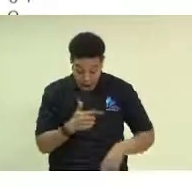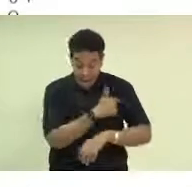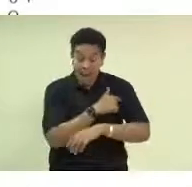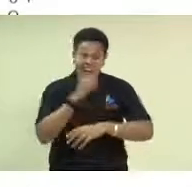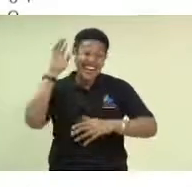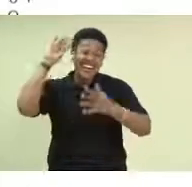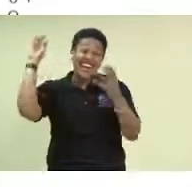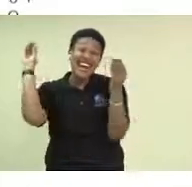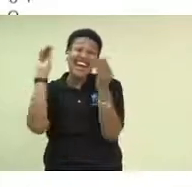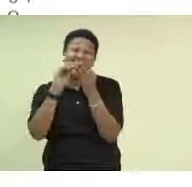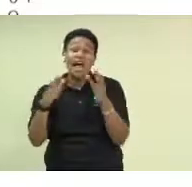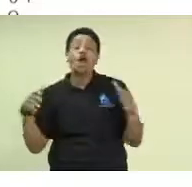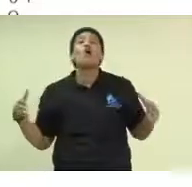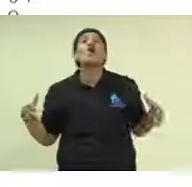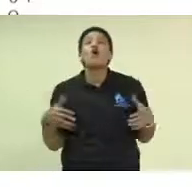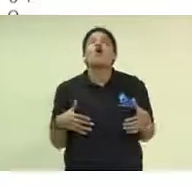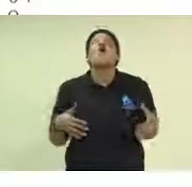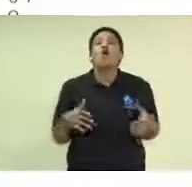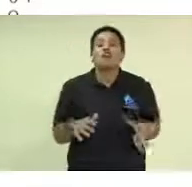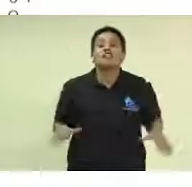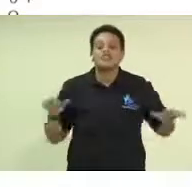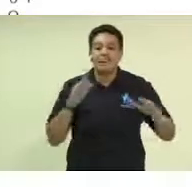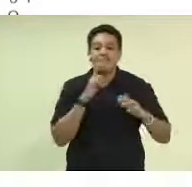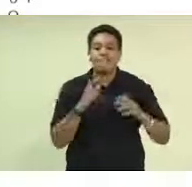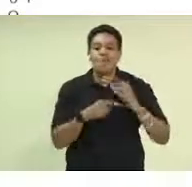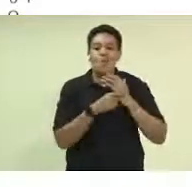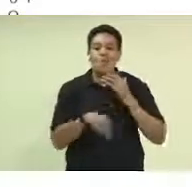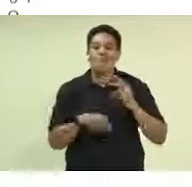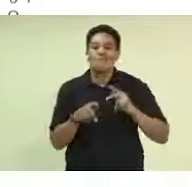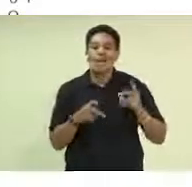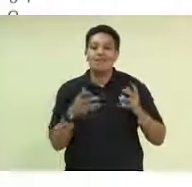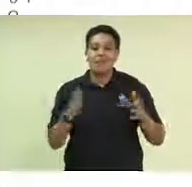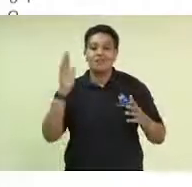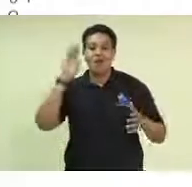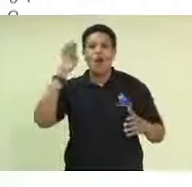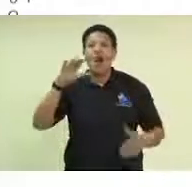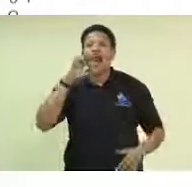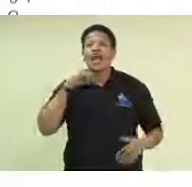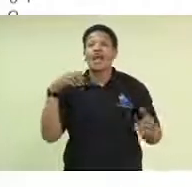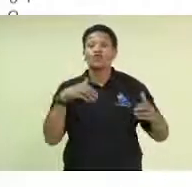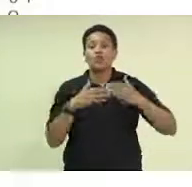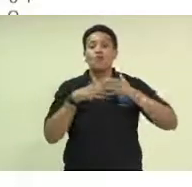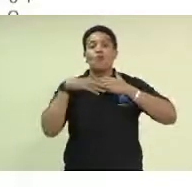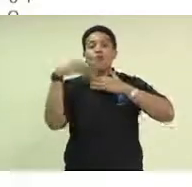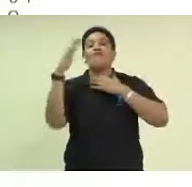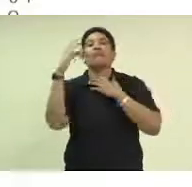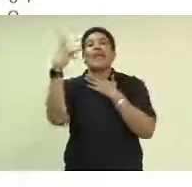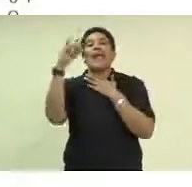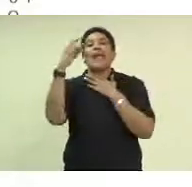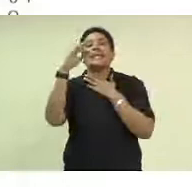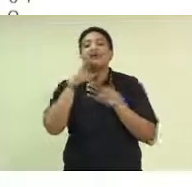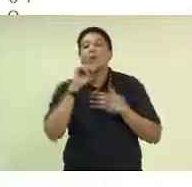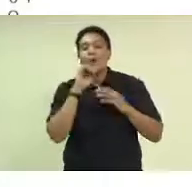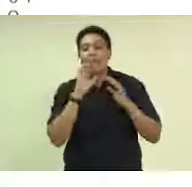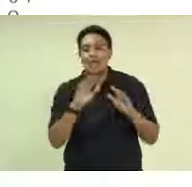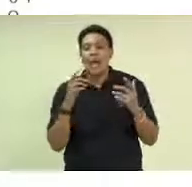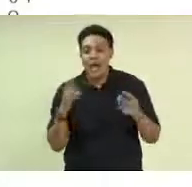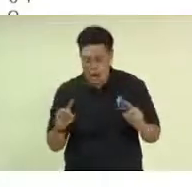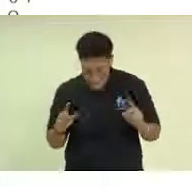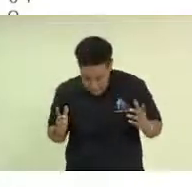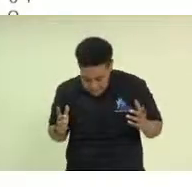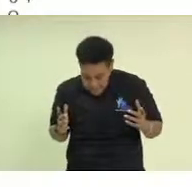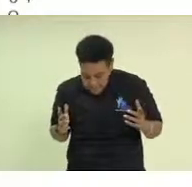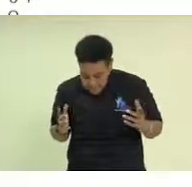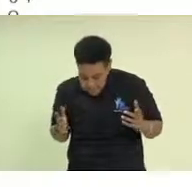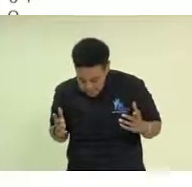entire cohort of qualified individuals, all age groups over the 18 years. And